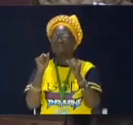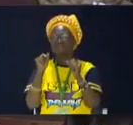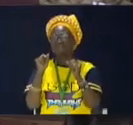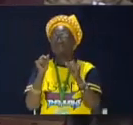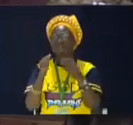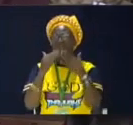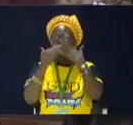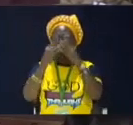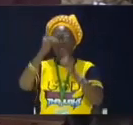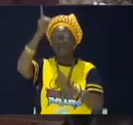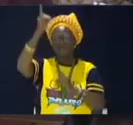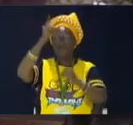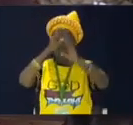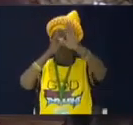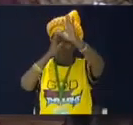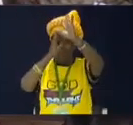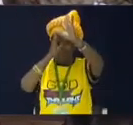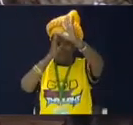Thank you, Father.